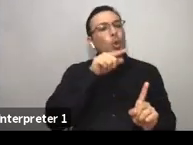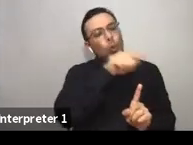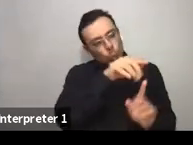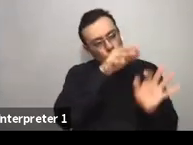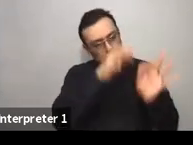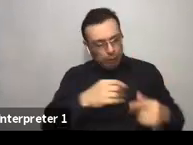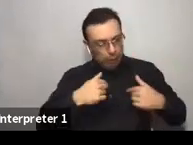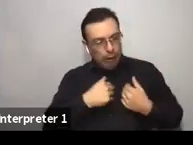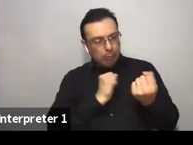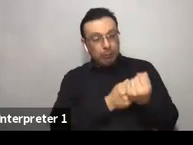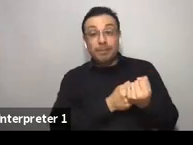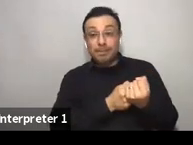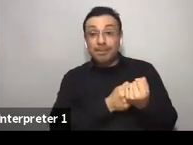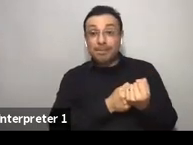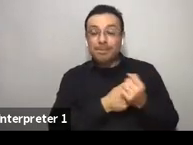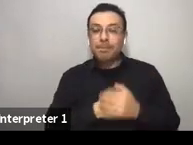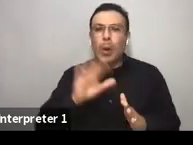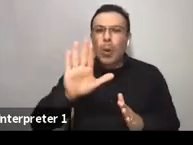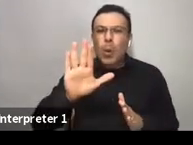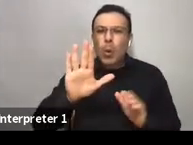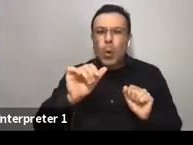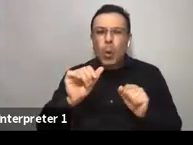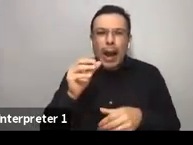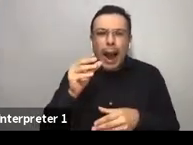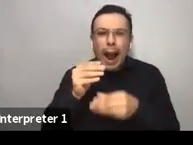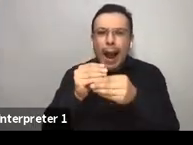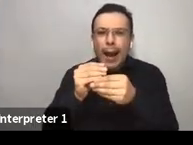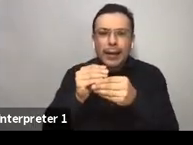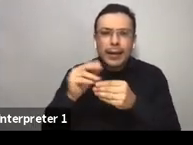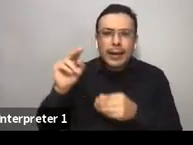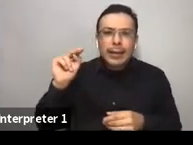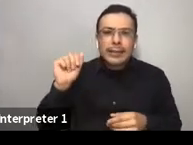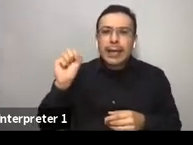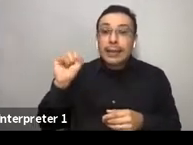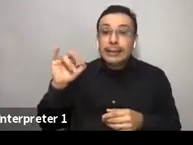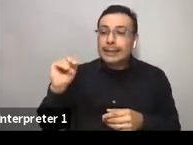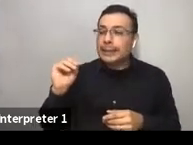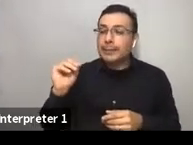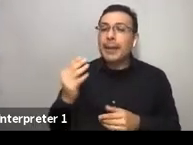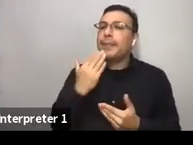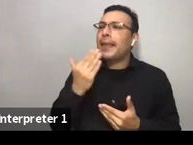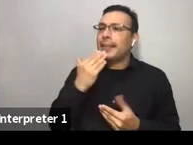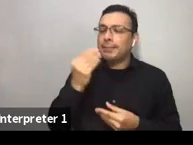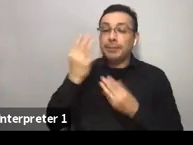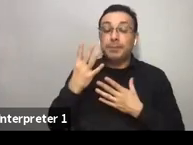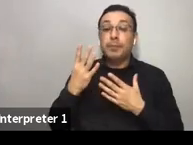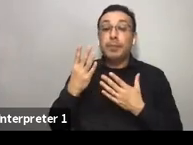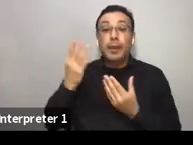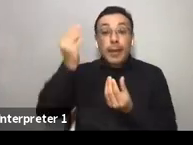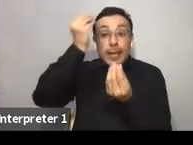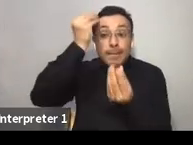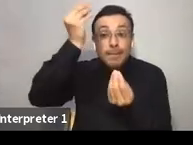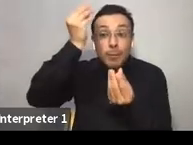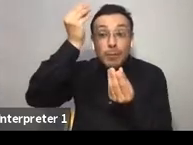One housekeeping thing I want to point out and thank Nassim for is I have created a list of resources, and as I